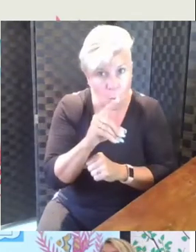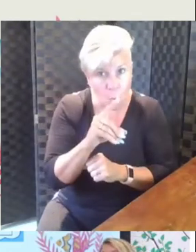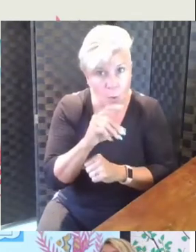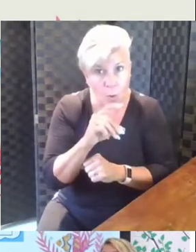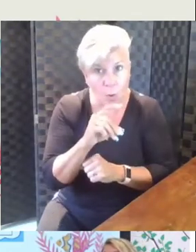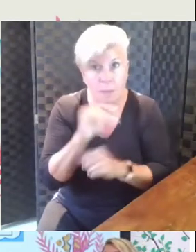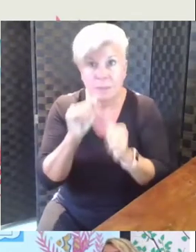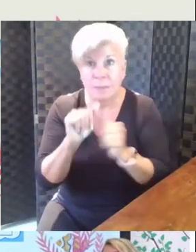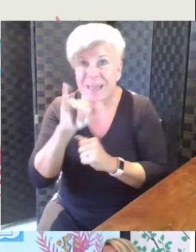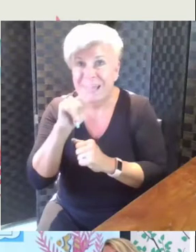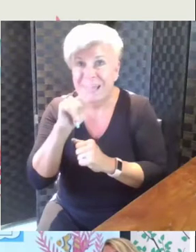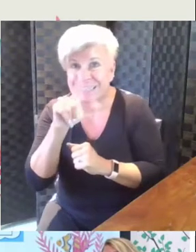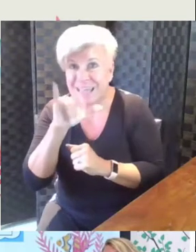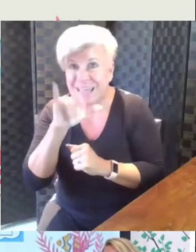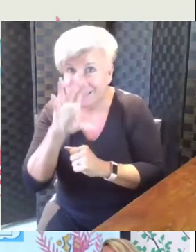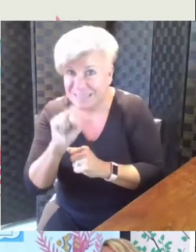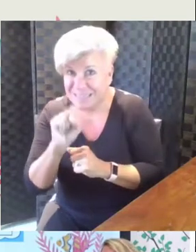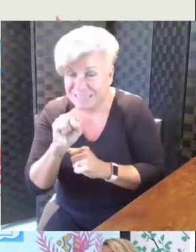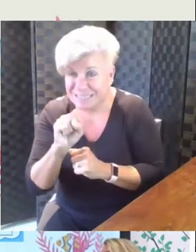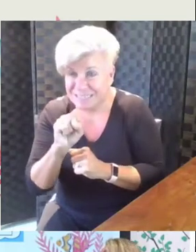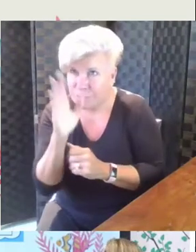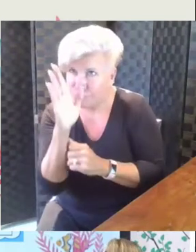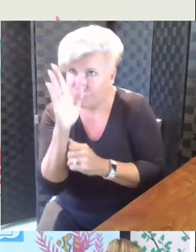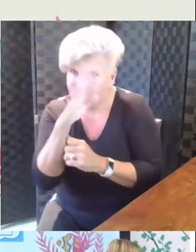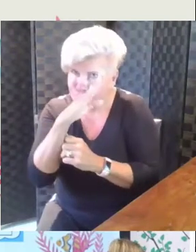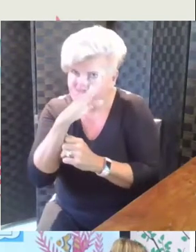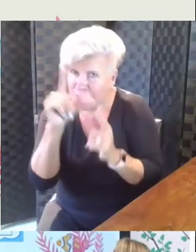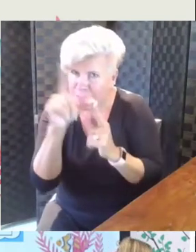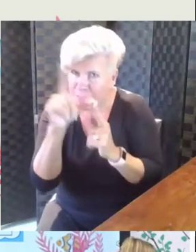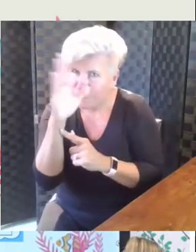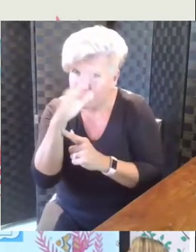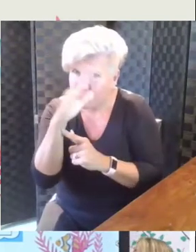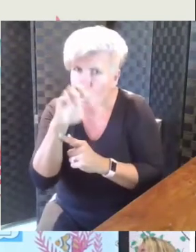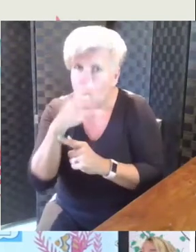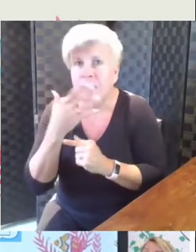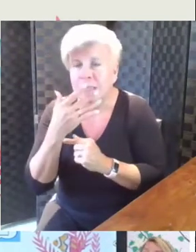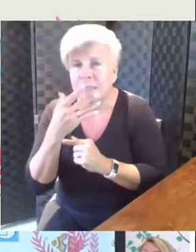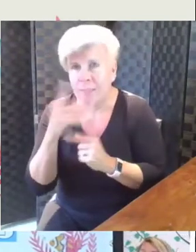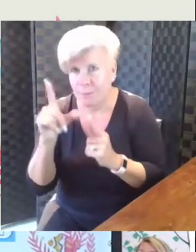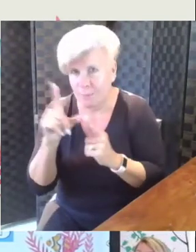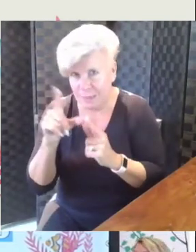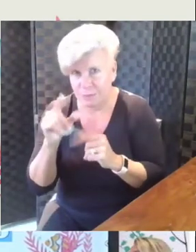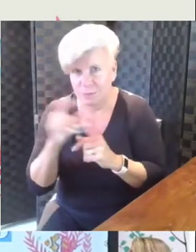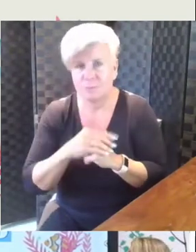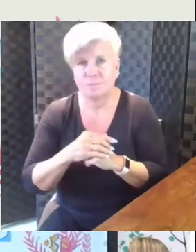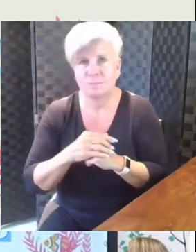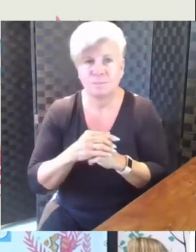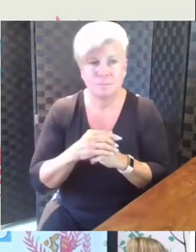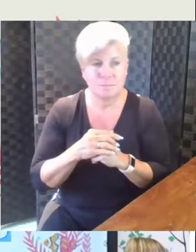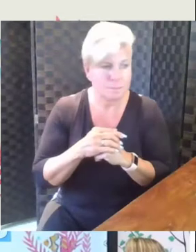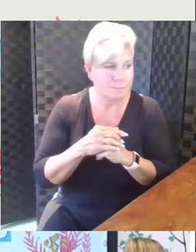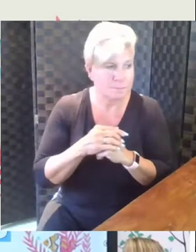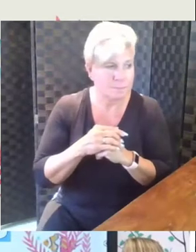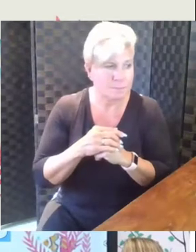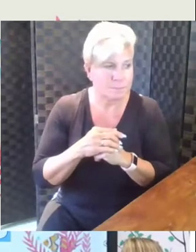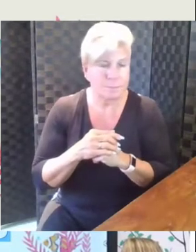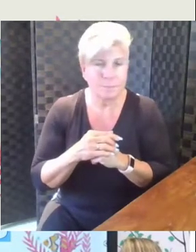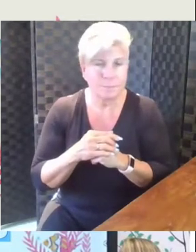might be in italics, which means that the font is leaning, the words are leaning, or they might put them in a different color.